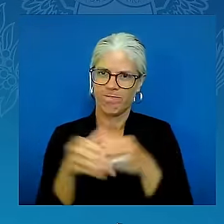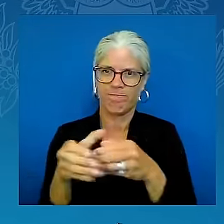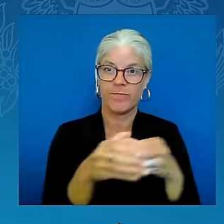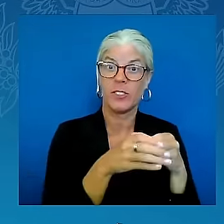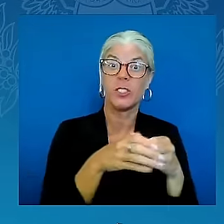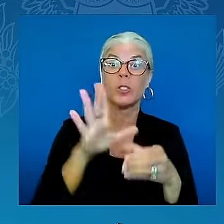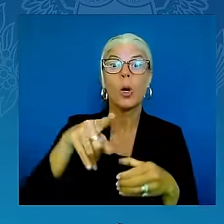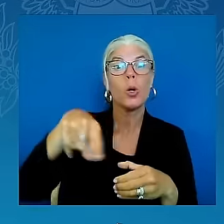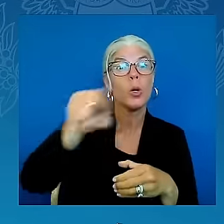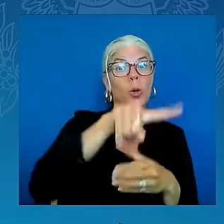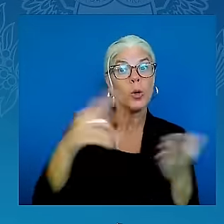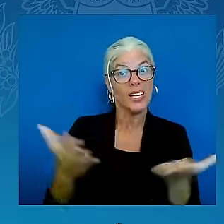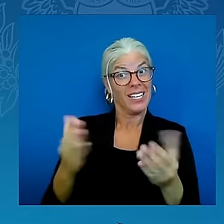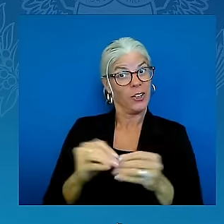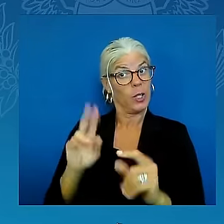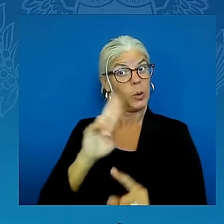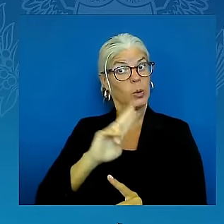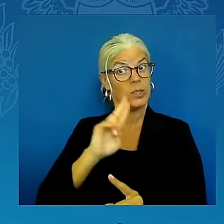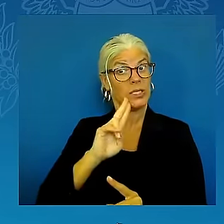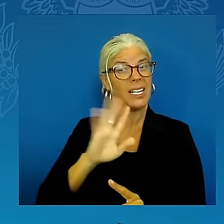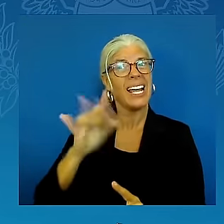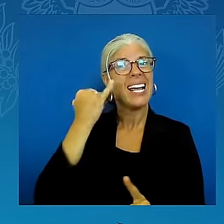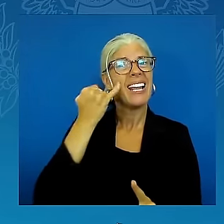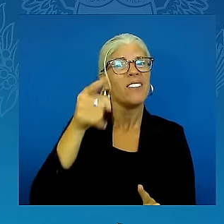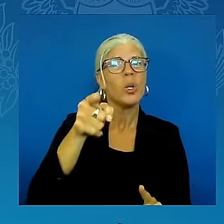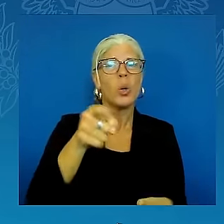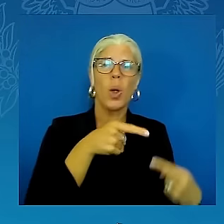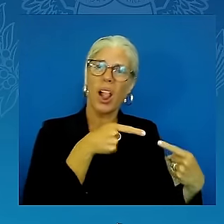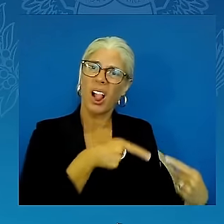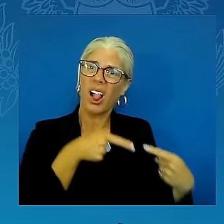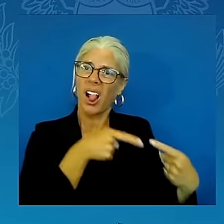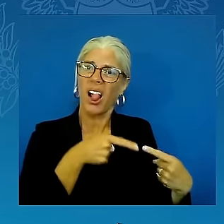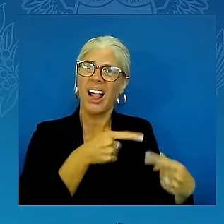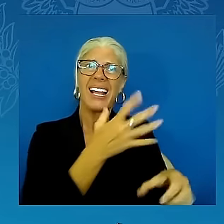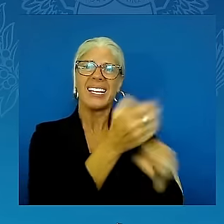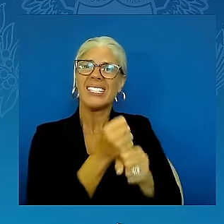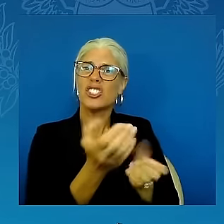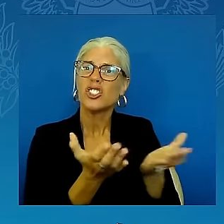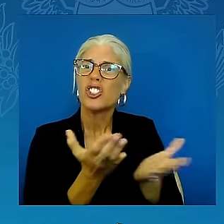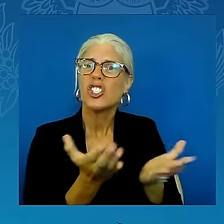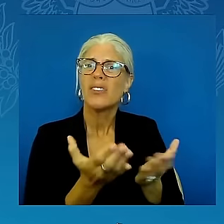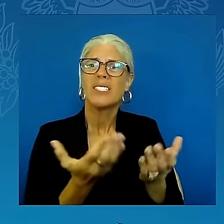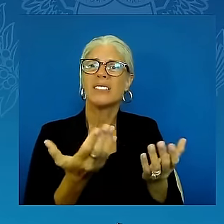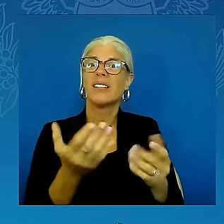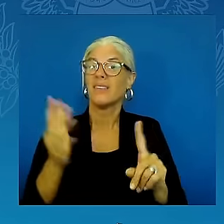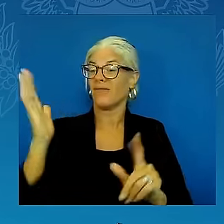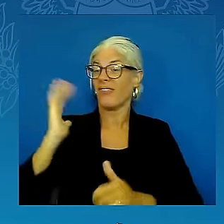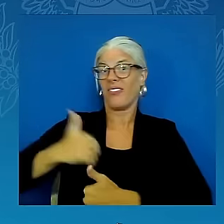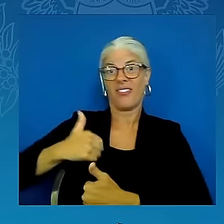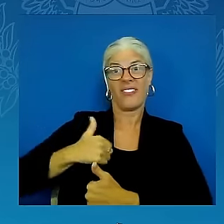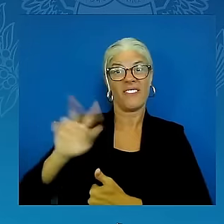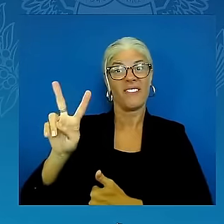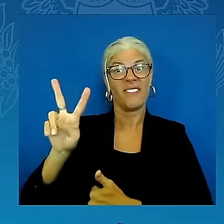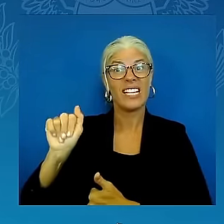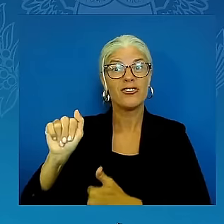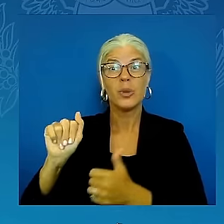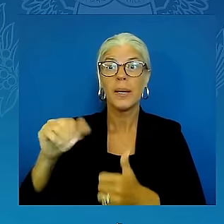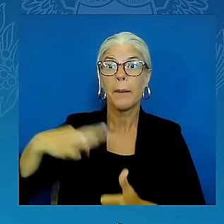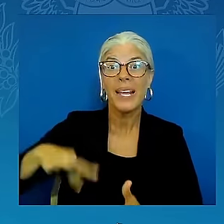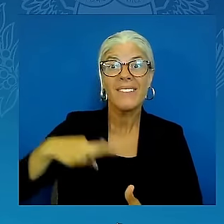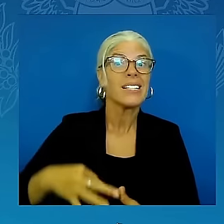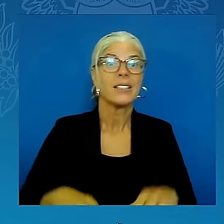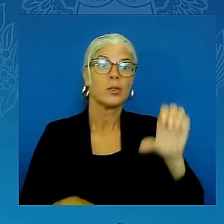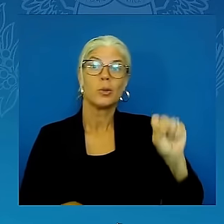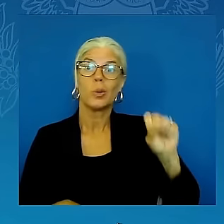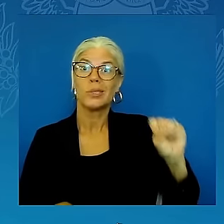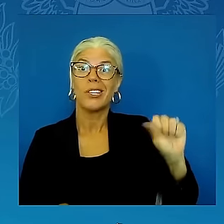Security, or if a family member had an issue with their visa, you called the Congresswoman, even if you did not live in